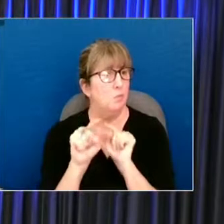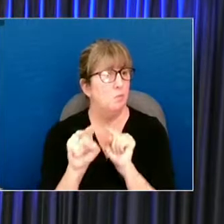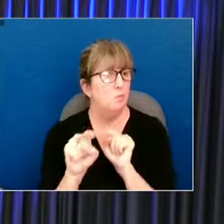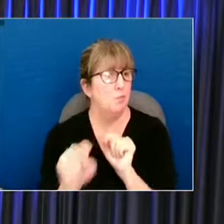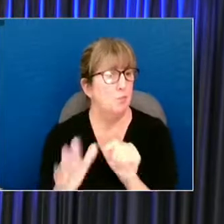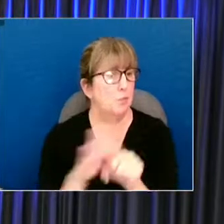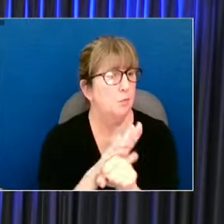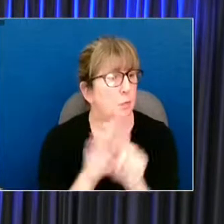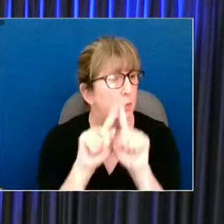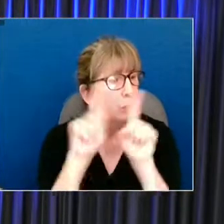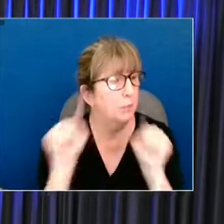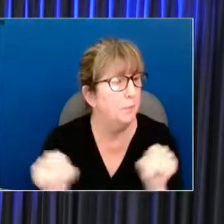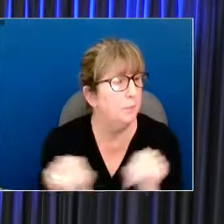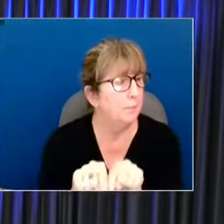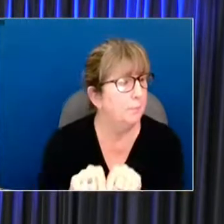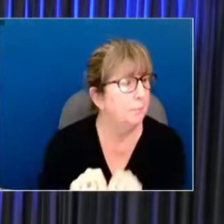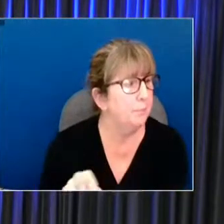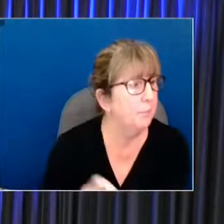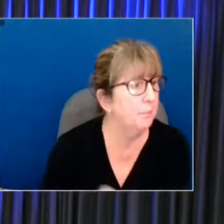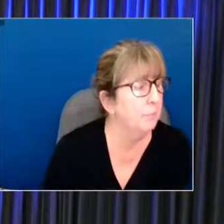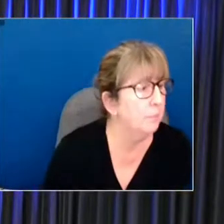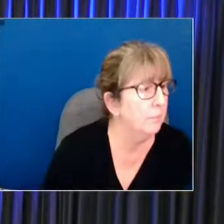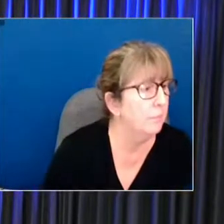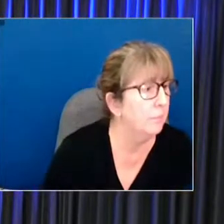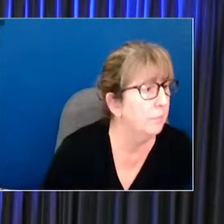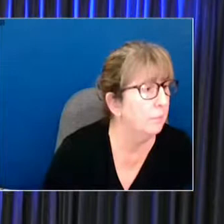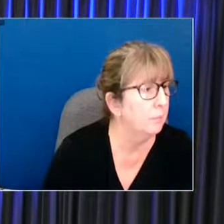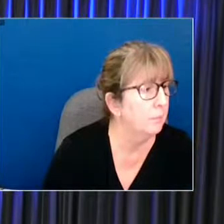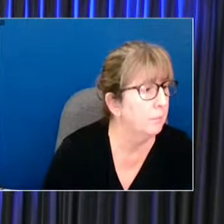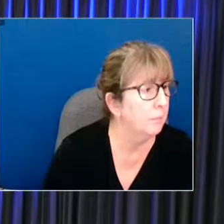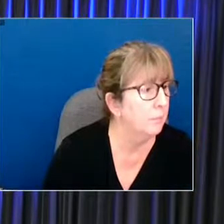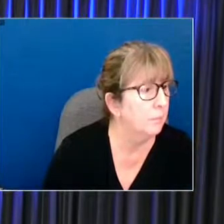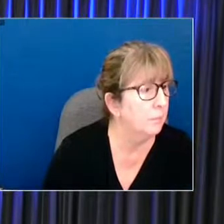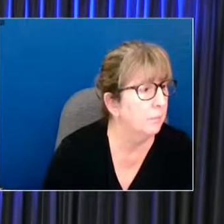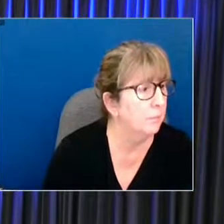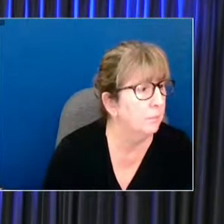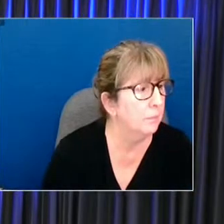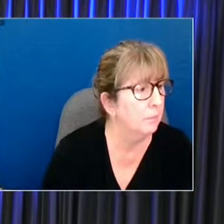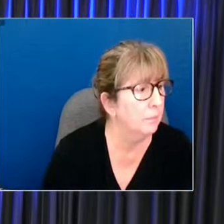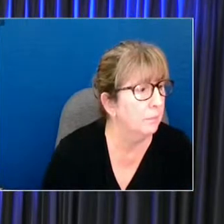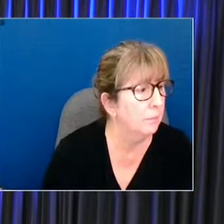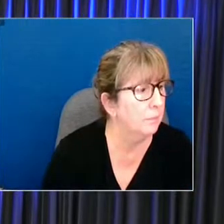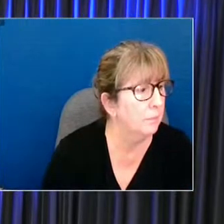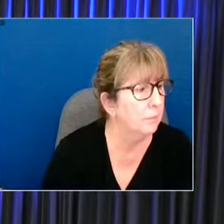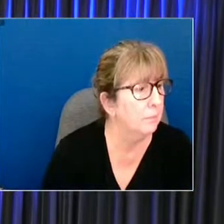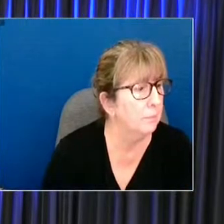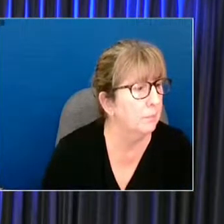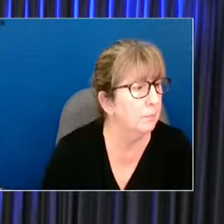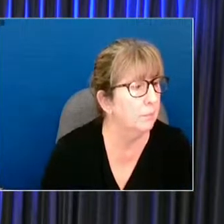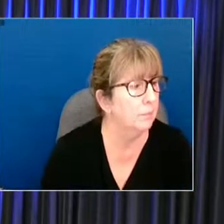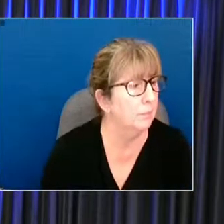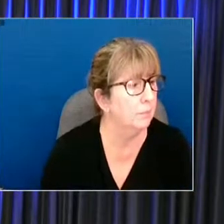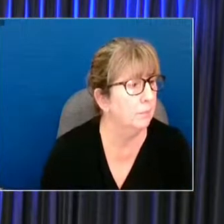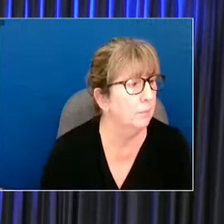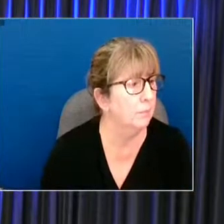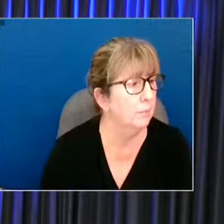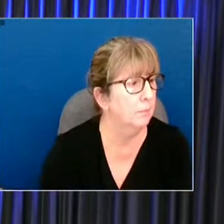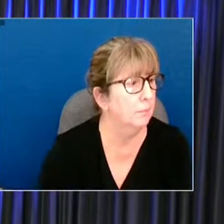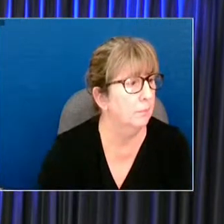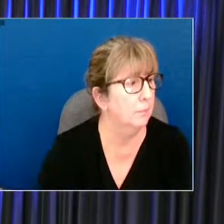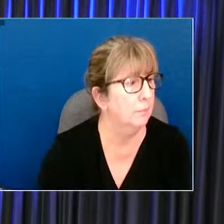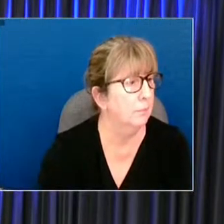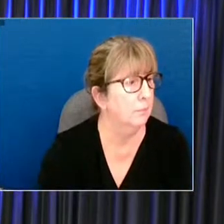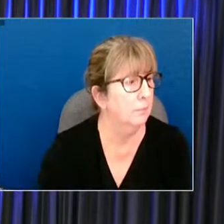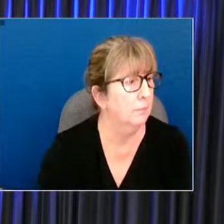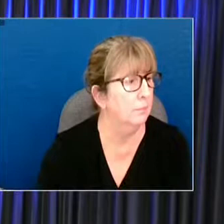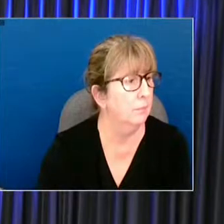screen, they should look comparable. But once you start expanding it and making it bigger, you may encounter a little bit of pixelation.